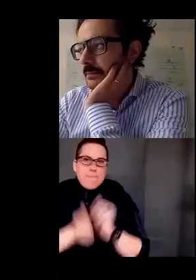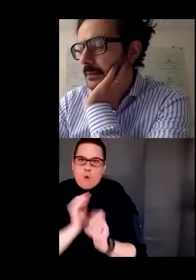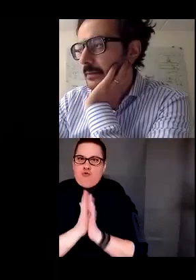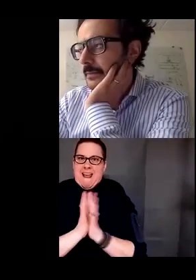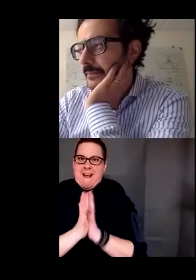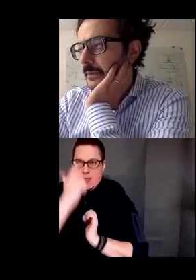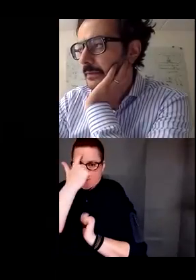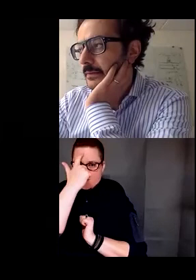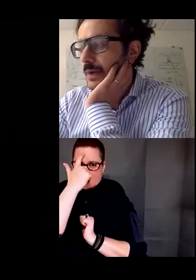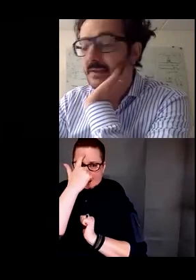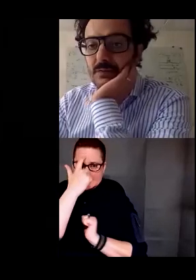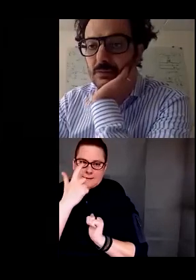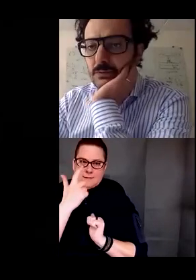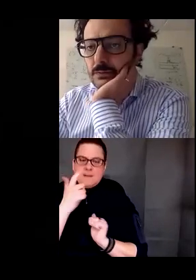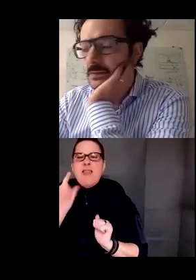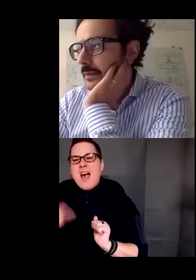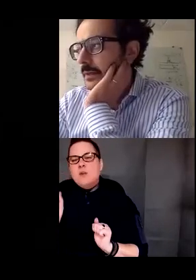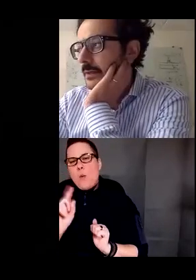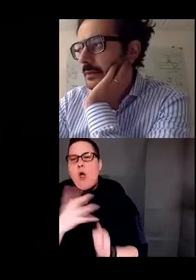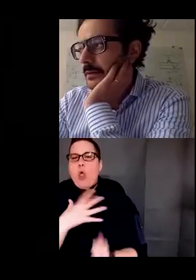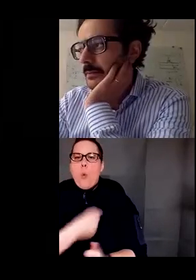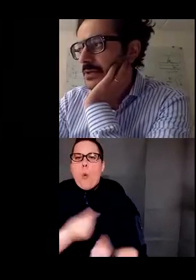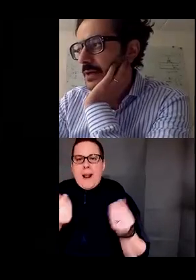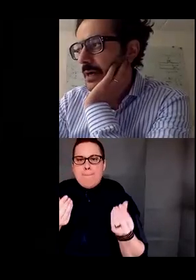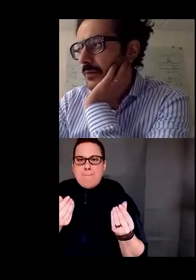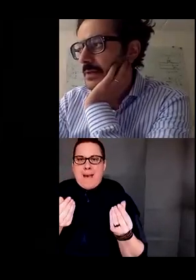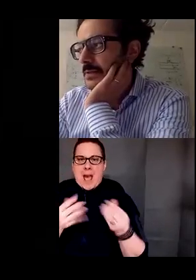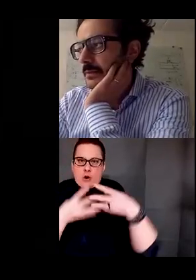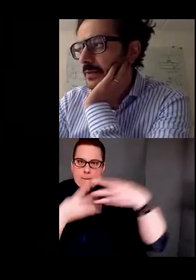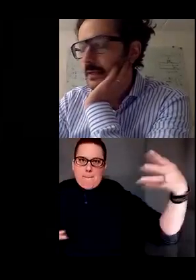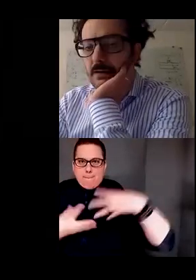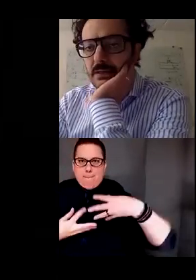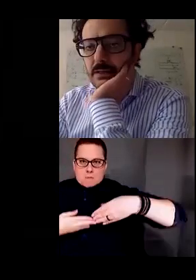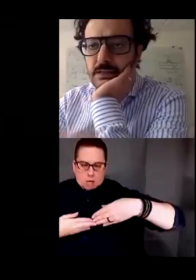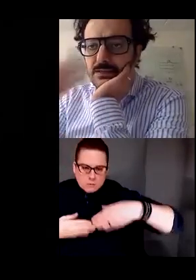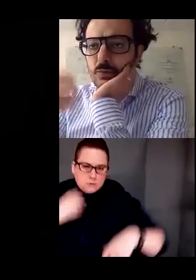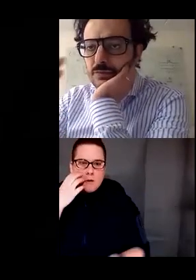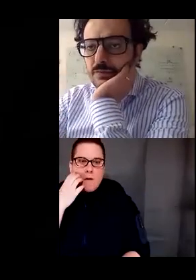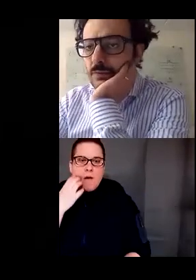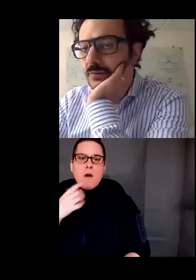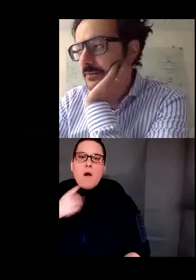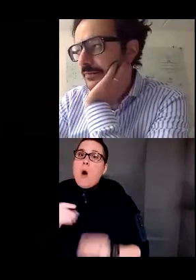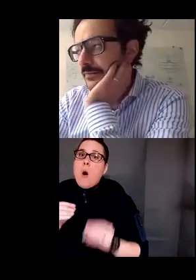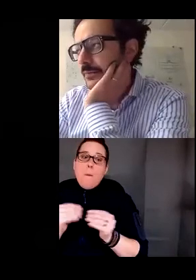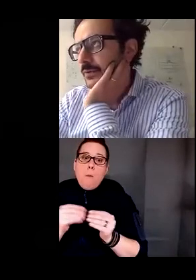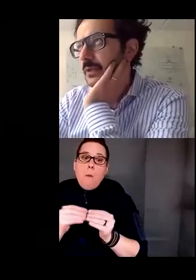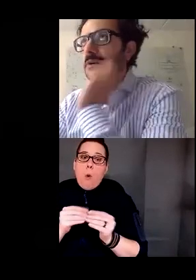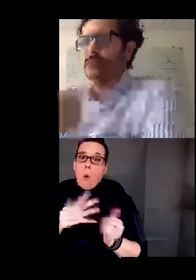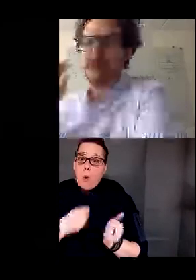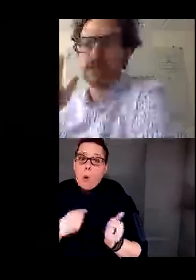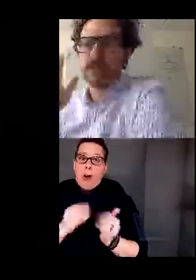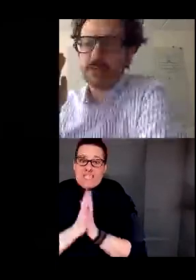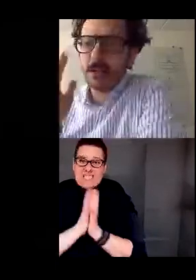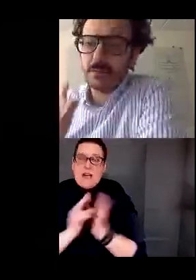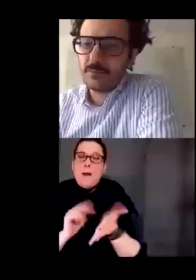the white matter bundles. The major highways in the brain have increased water flow. Therefore, you can